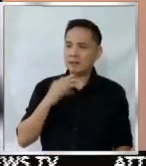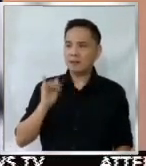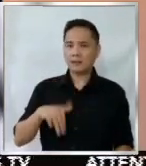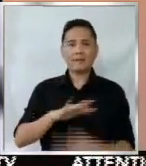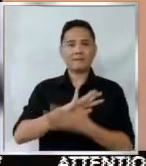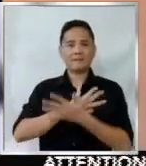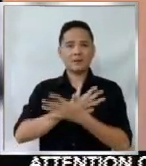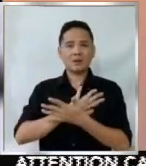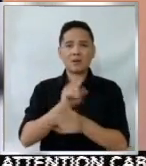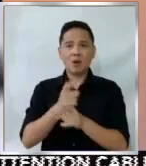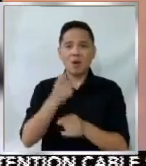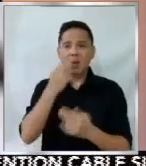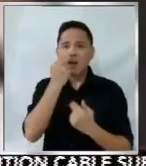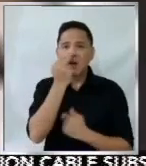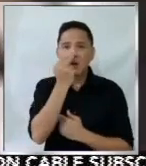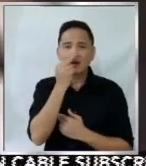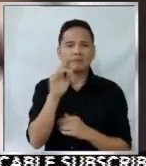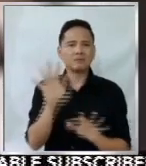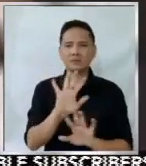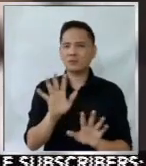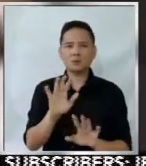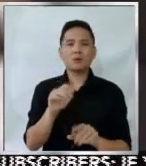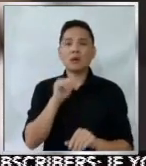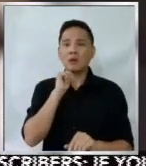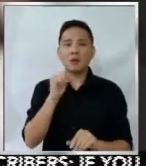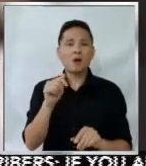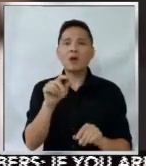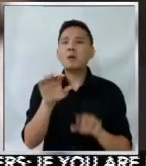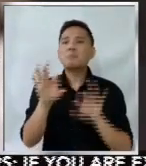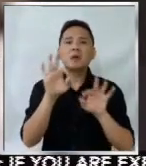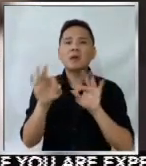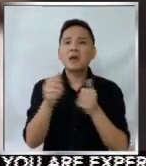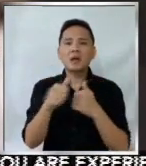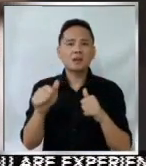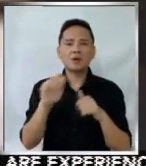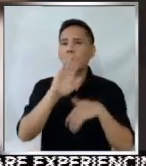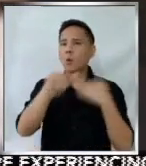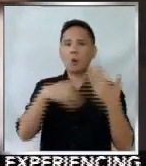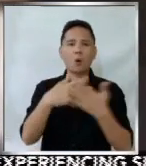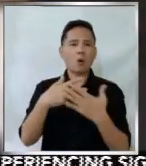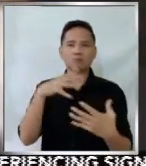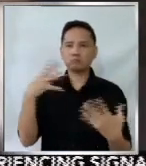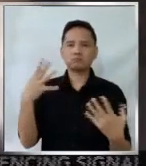Walang pinipili yan. Katatibayan, nakatutok 24 oras.